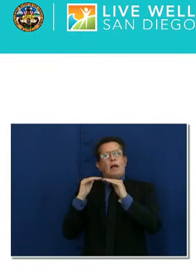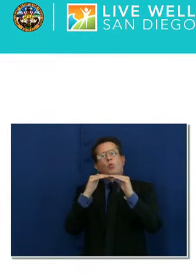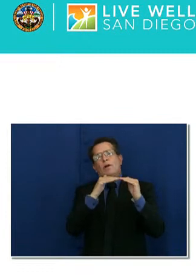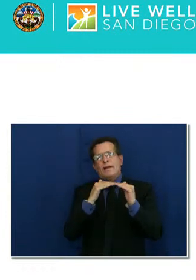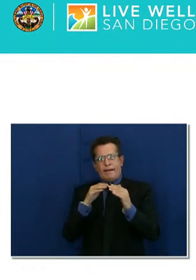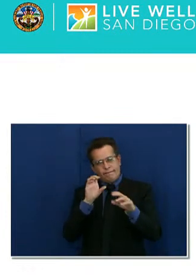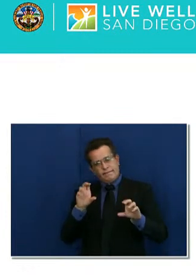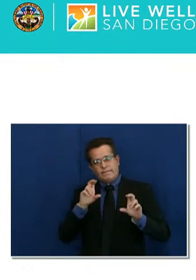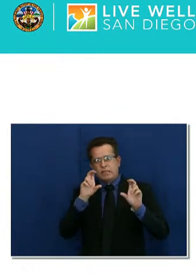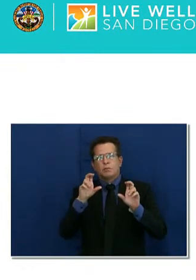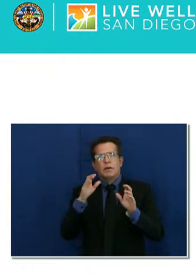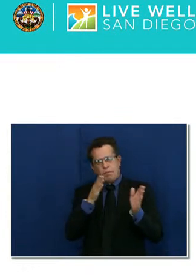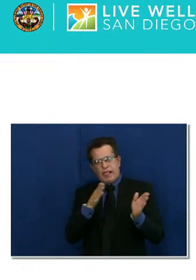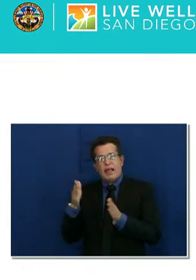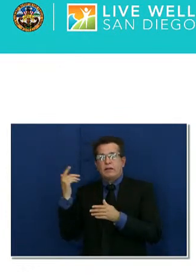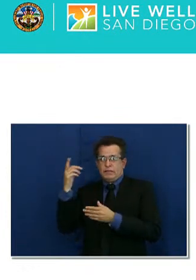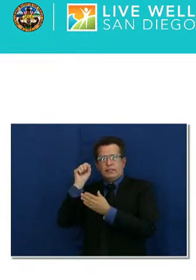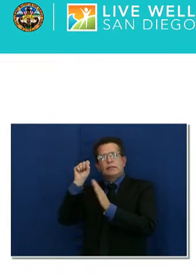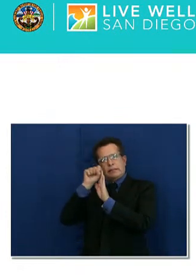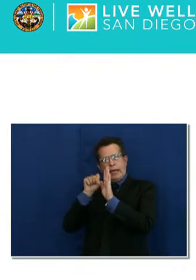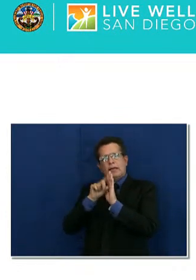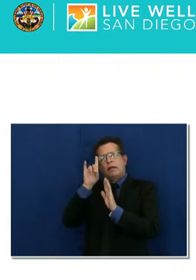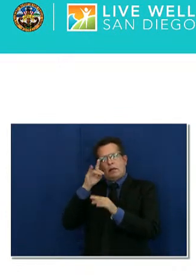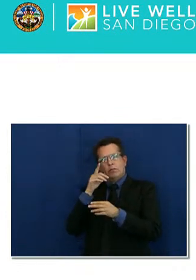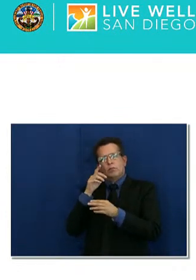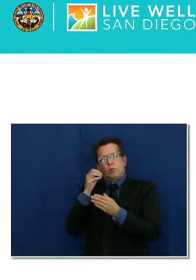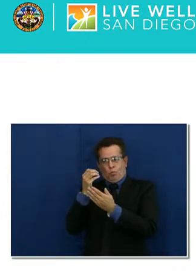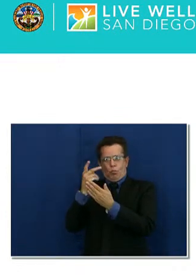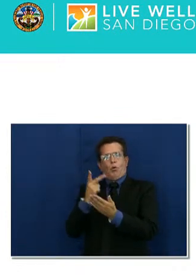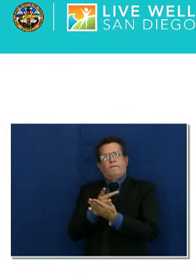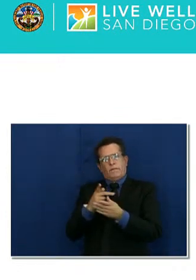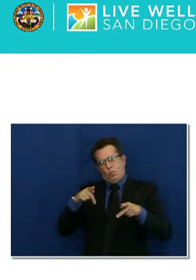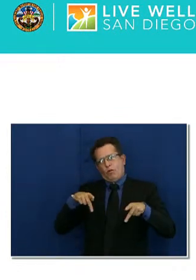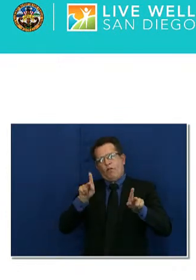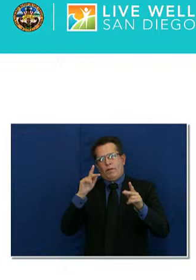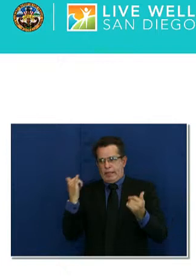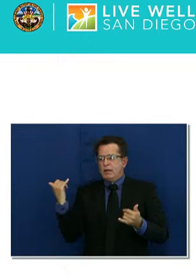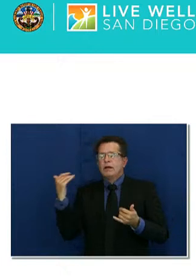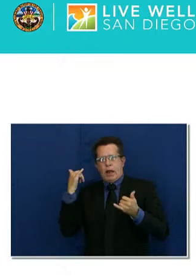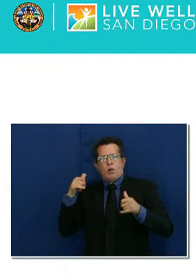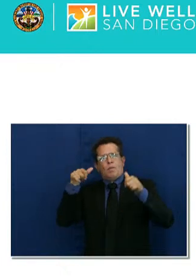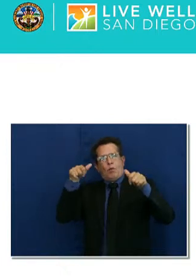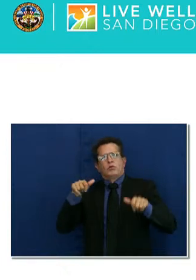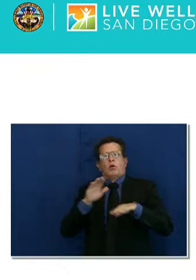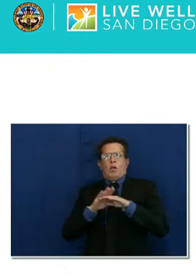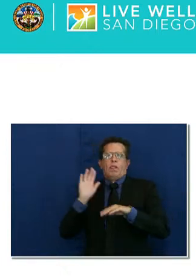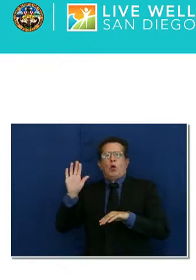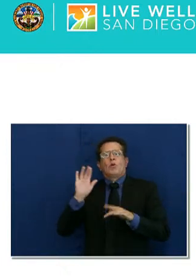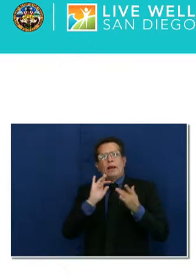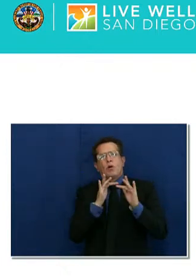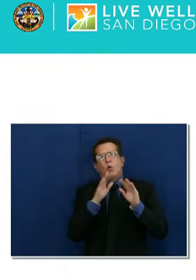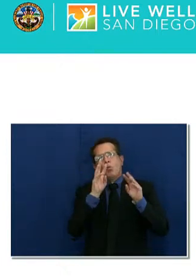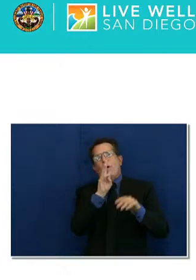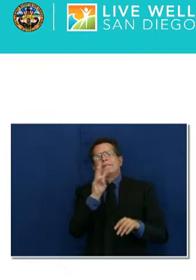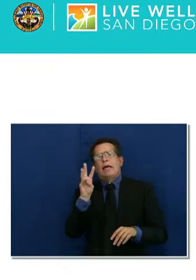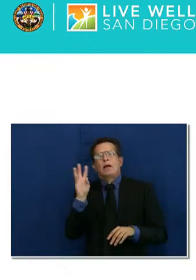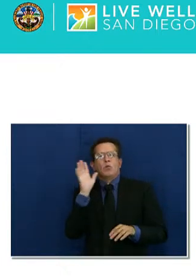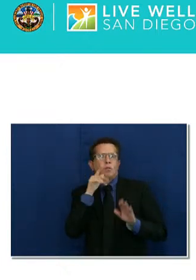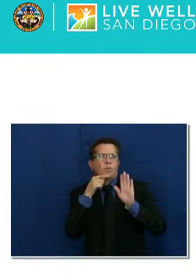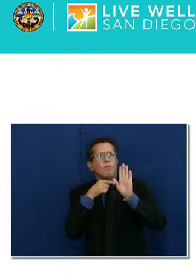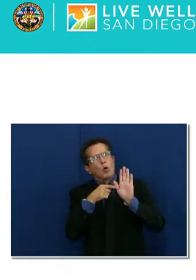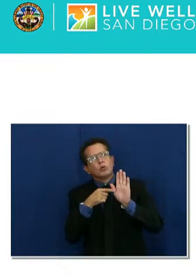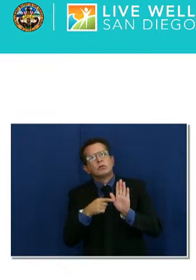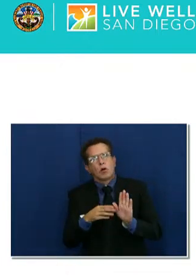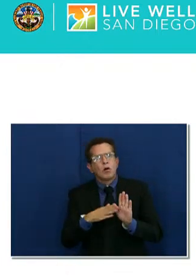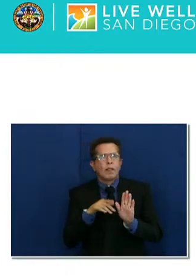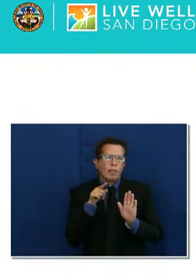been approved by the state, and it is now posted on their website. I just want to be clear before going